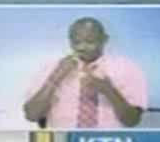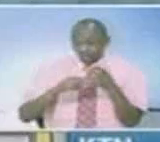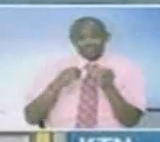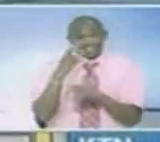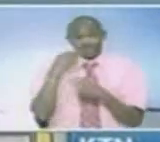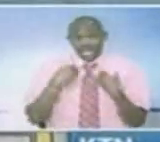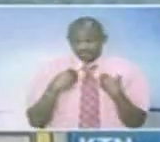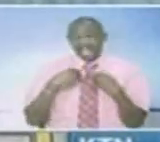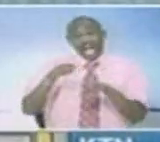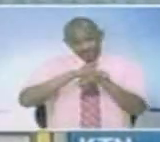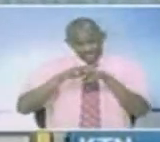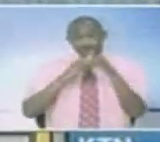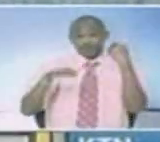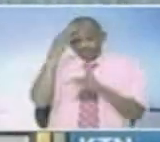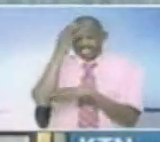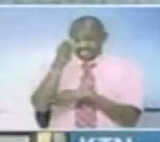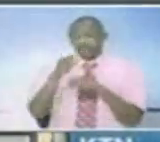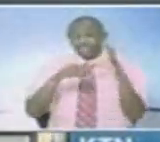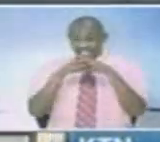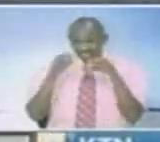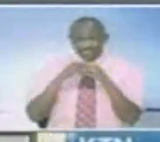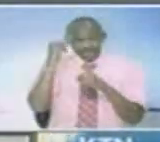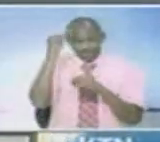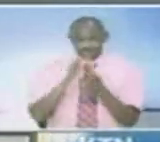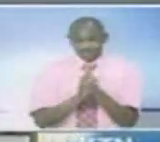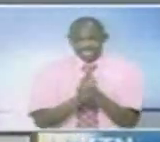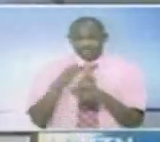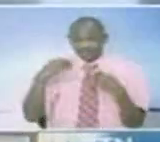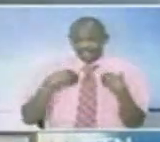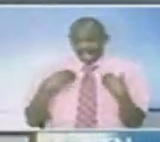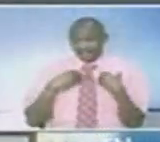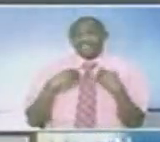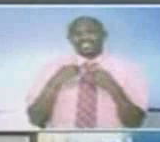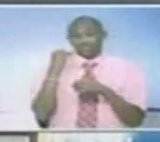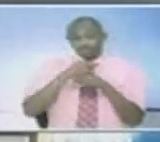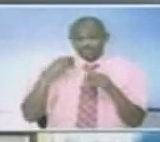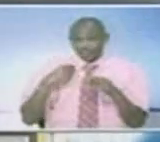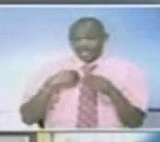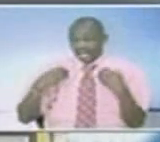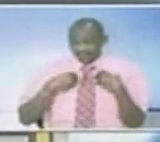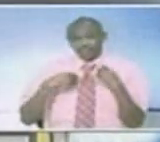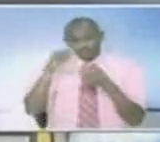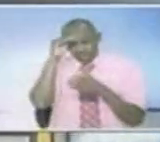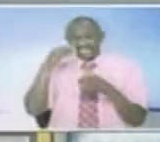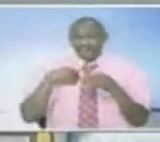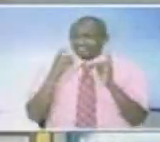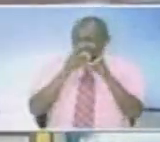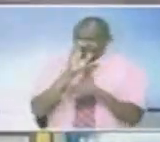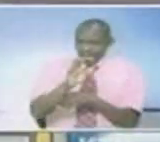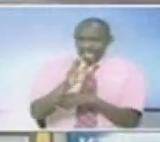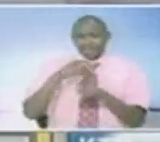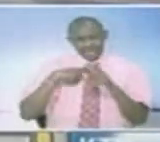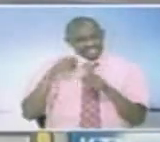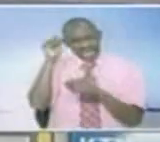invent was through the African University of Creativity and Innovation, a fledgling institution that recruits students based on talent rather